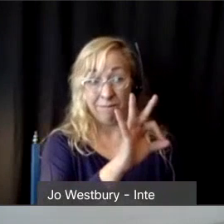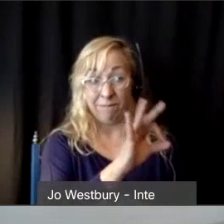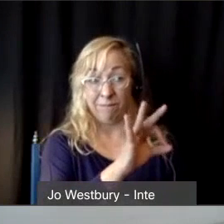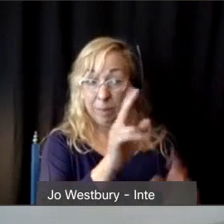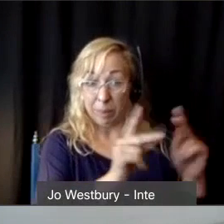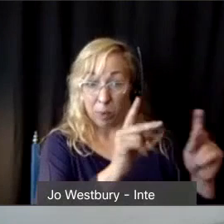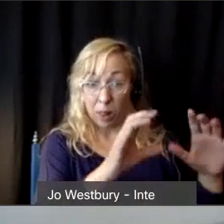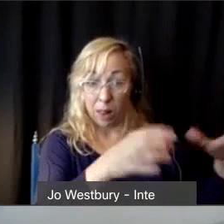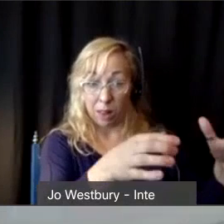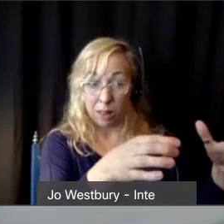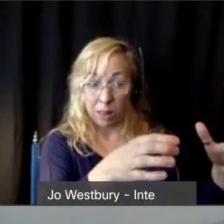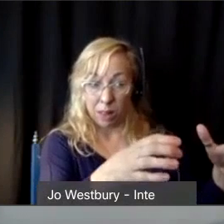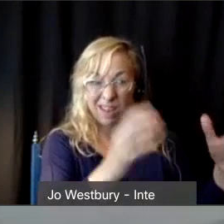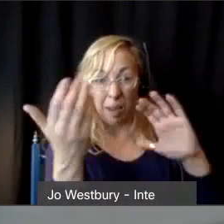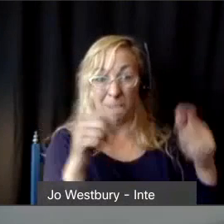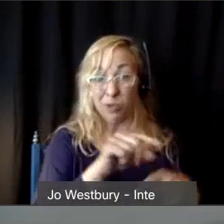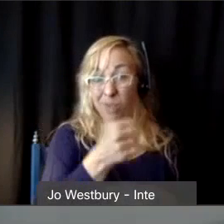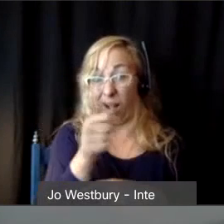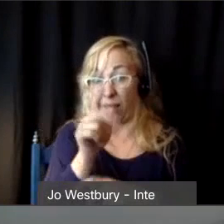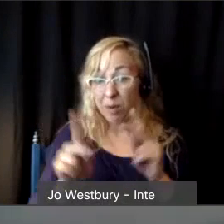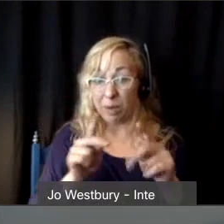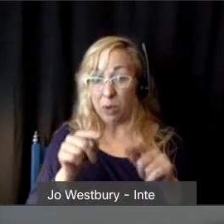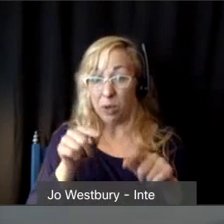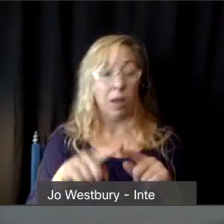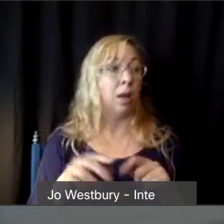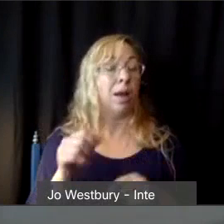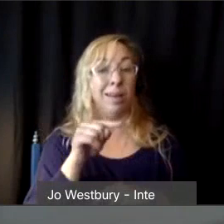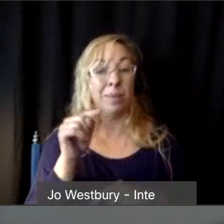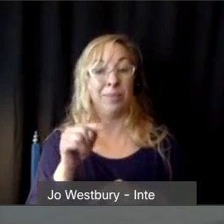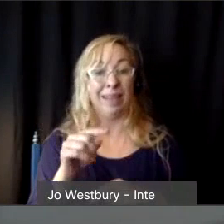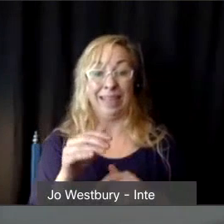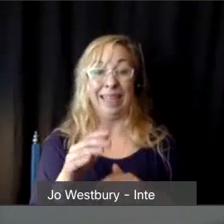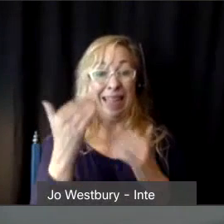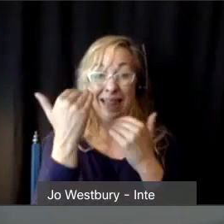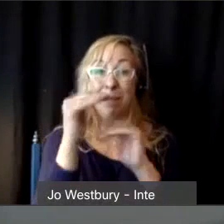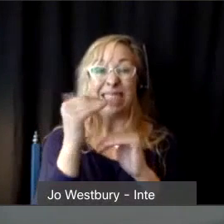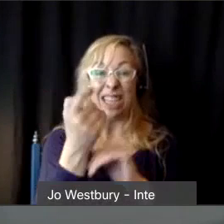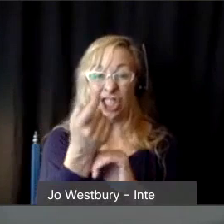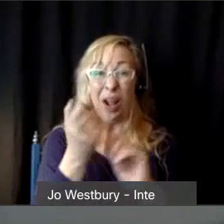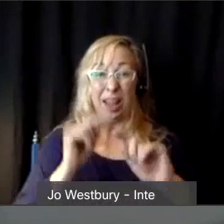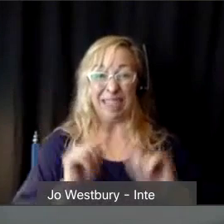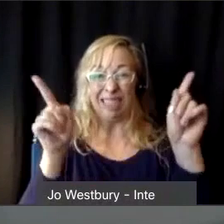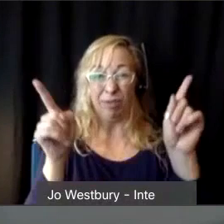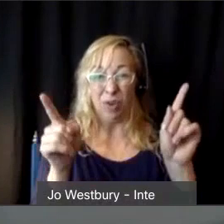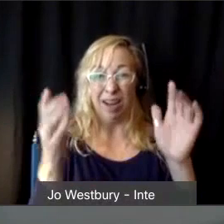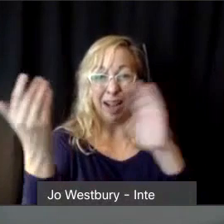the limitations for people in intermediate care facilities are a bit different,